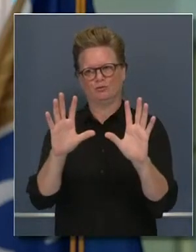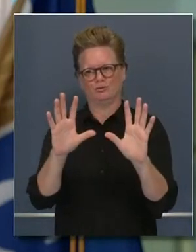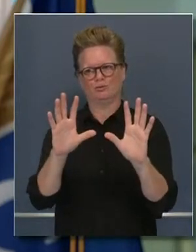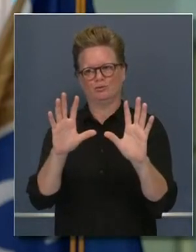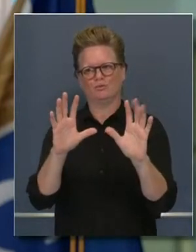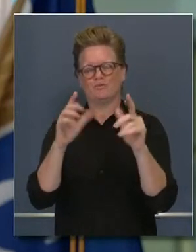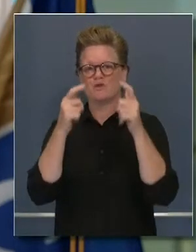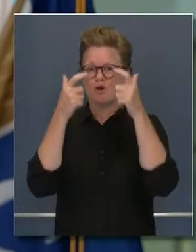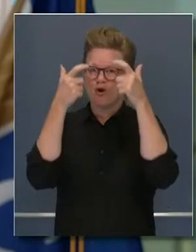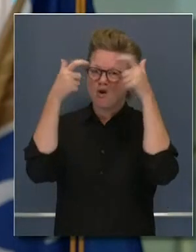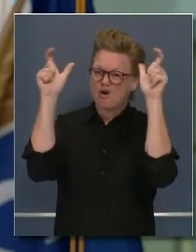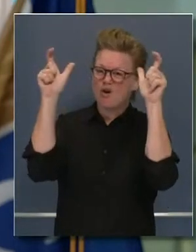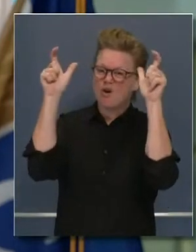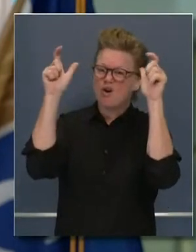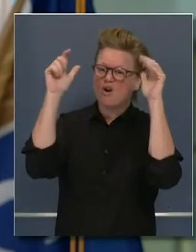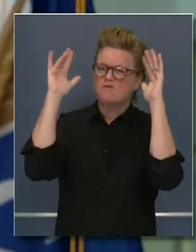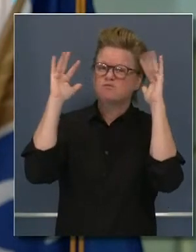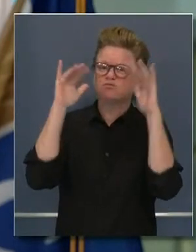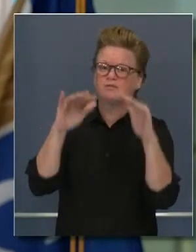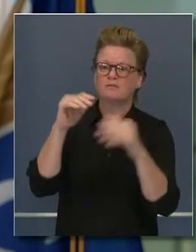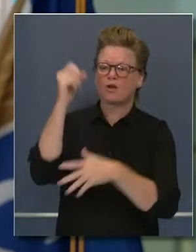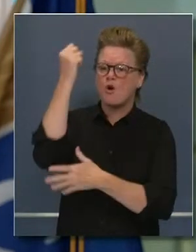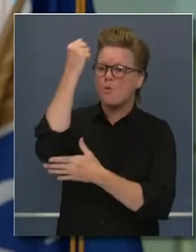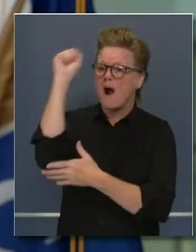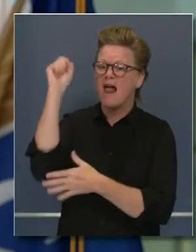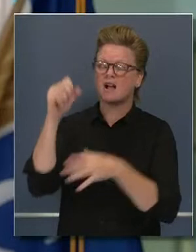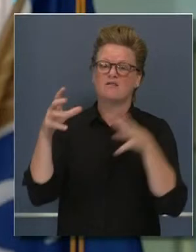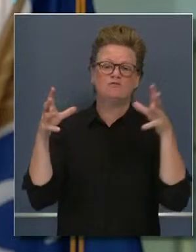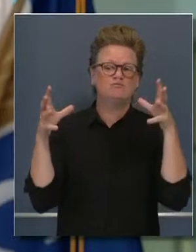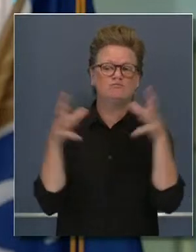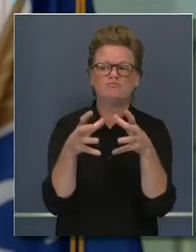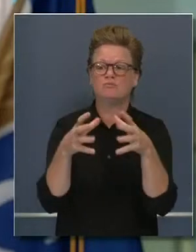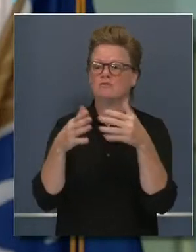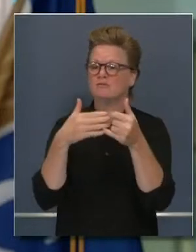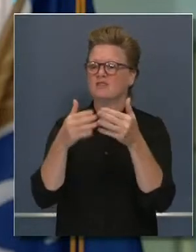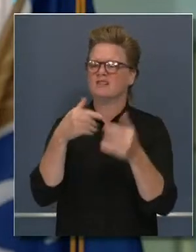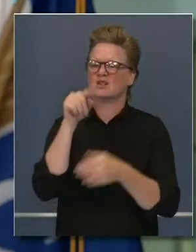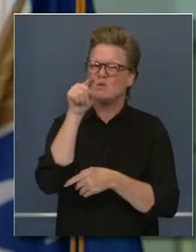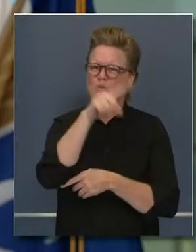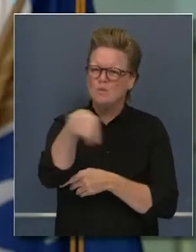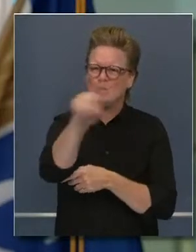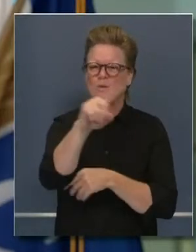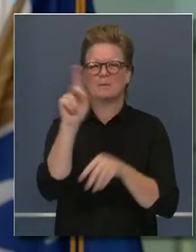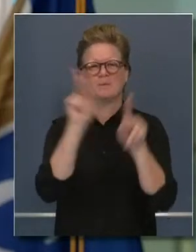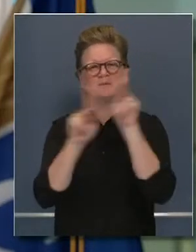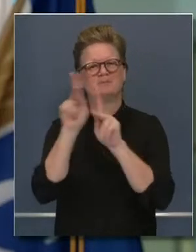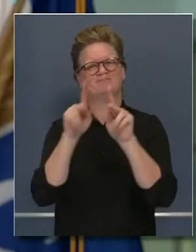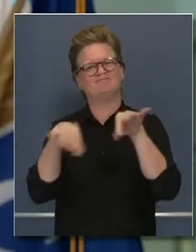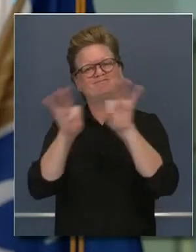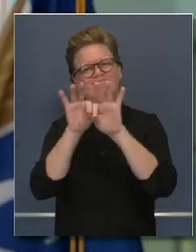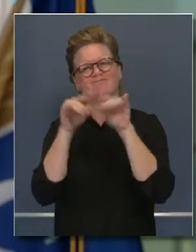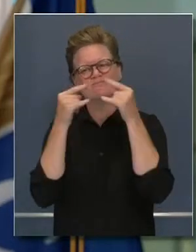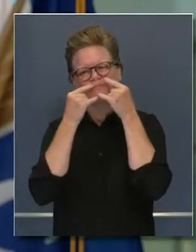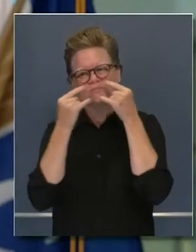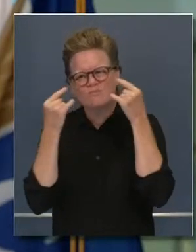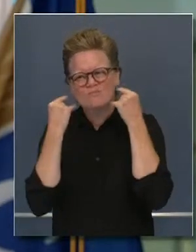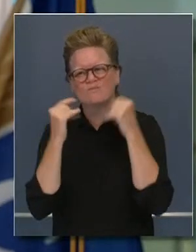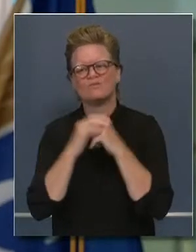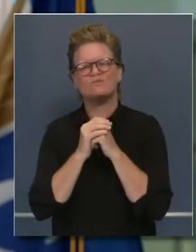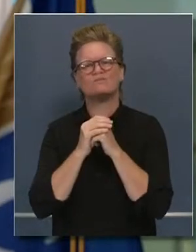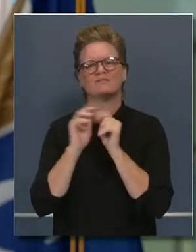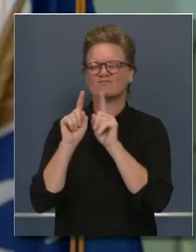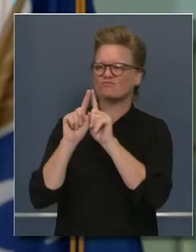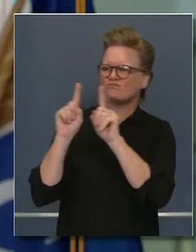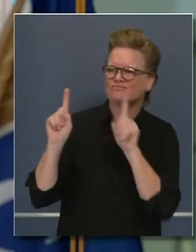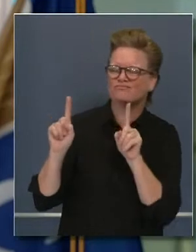be it protest, be it organized, be it permitted. People must wear face coverings. People must practice